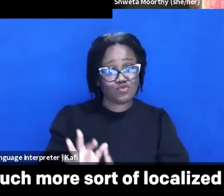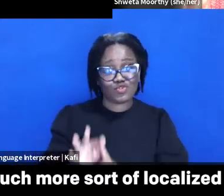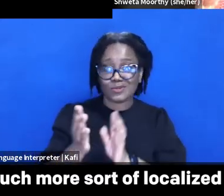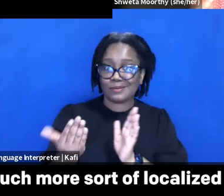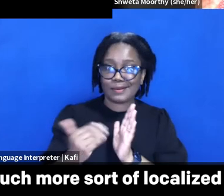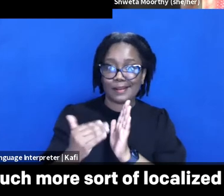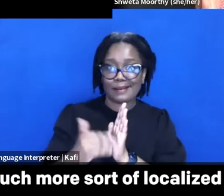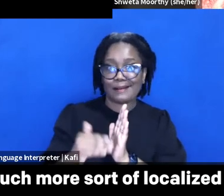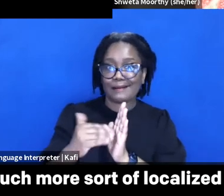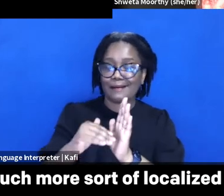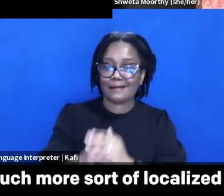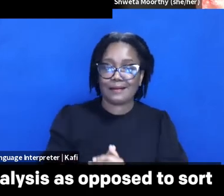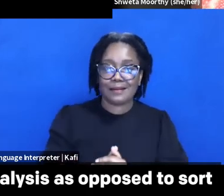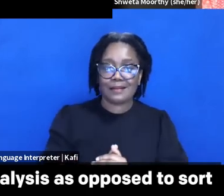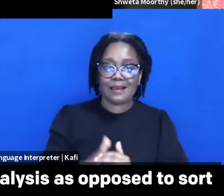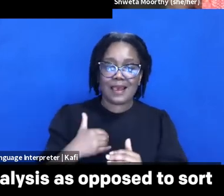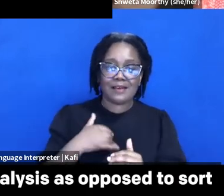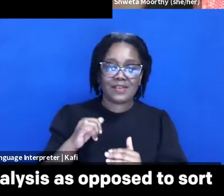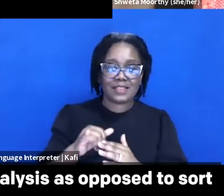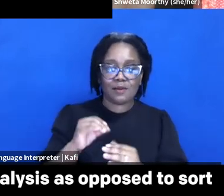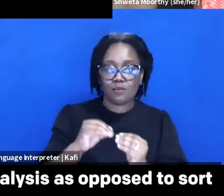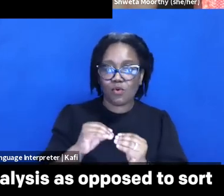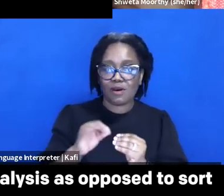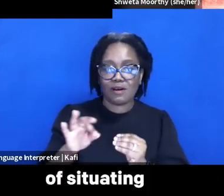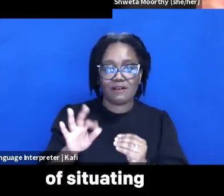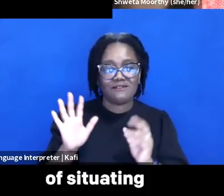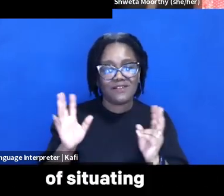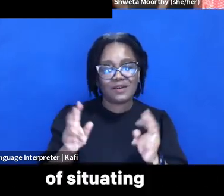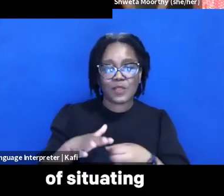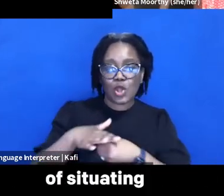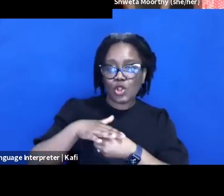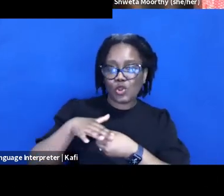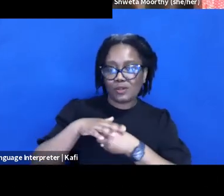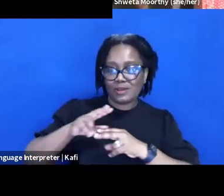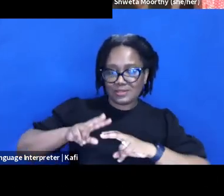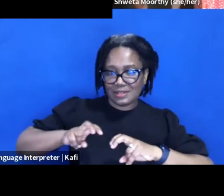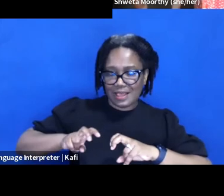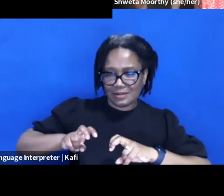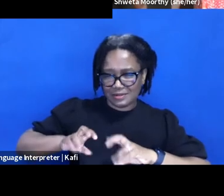having a much more sort of localized analysis as opposed to sort of situating,